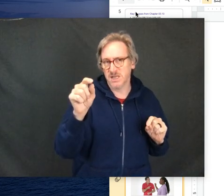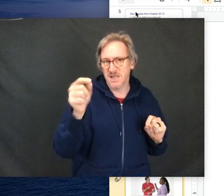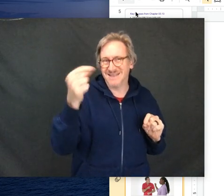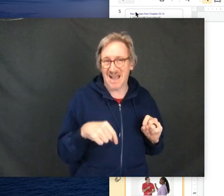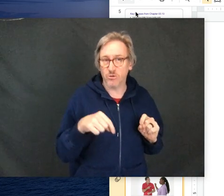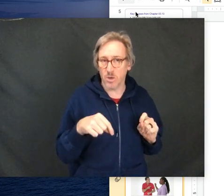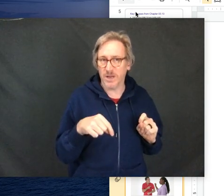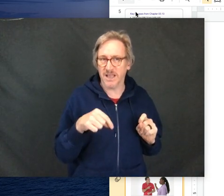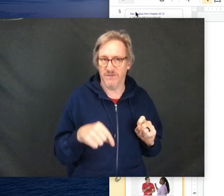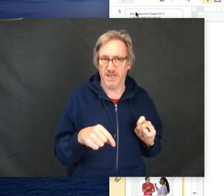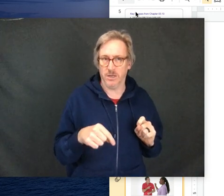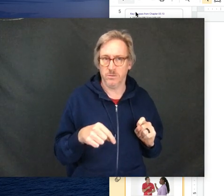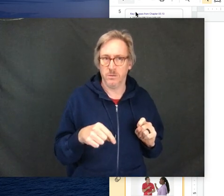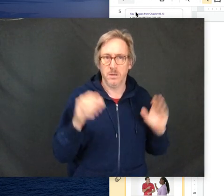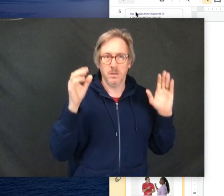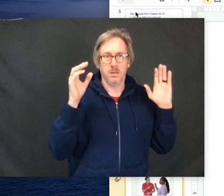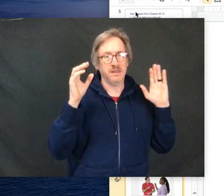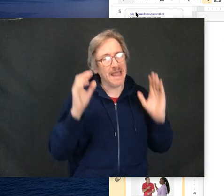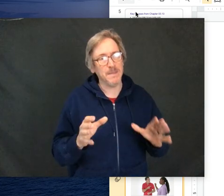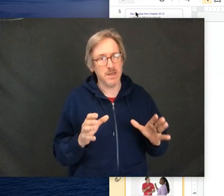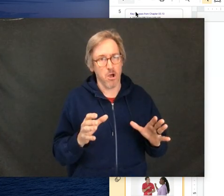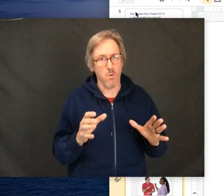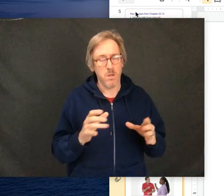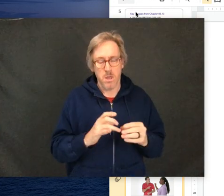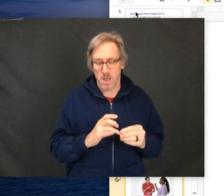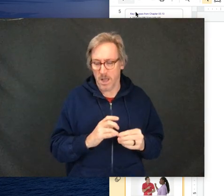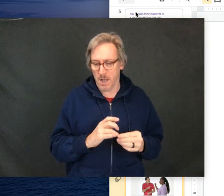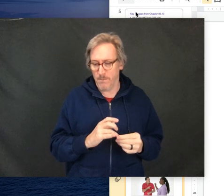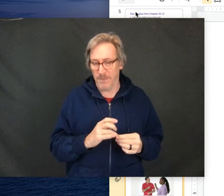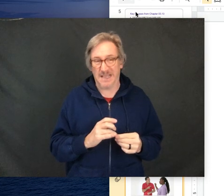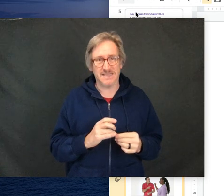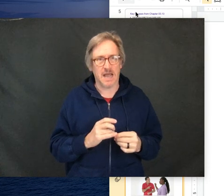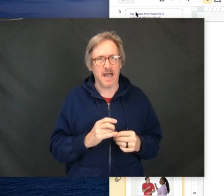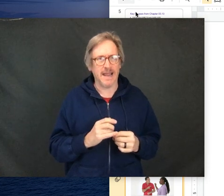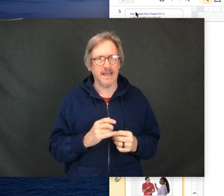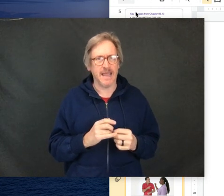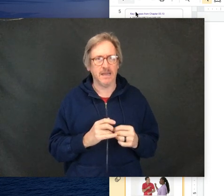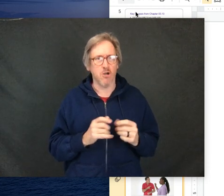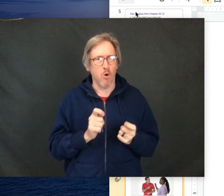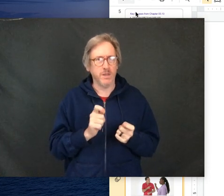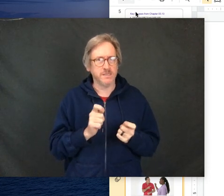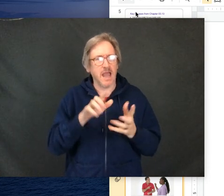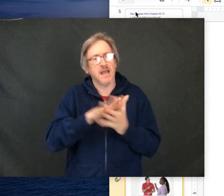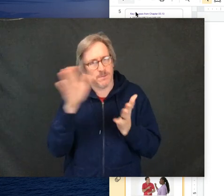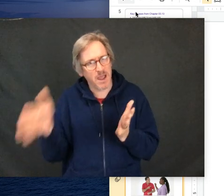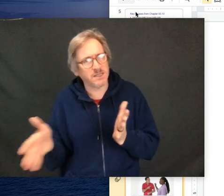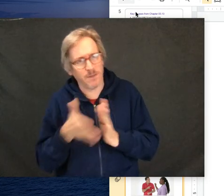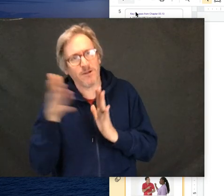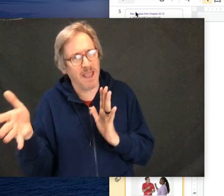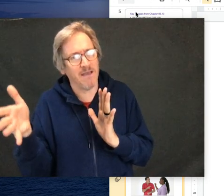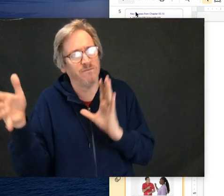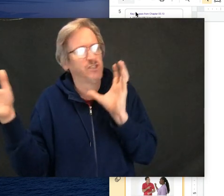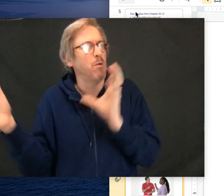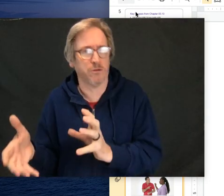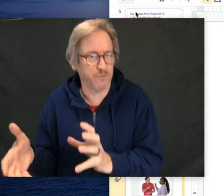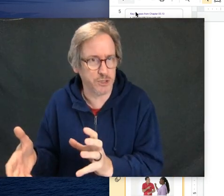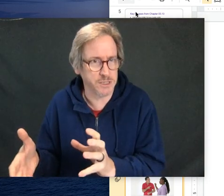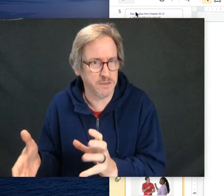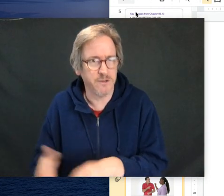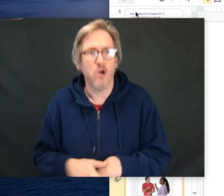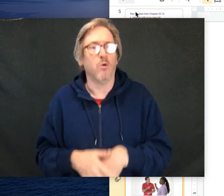problems downloading a video, let me know. Because I can always, some I already have